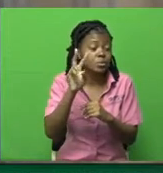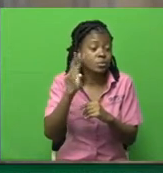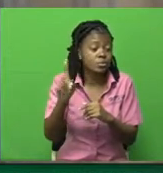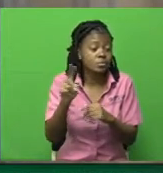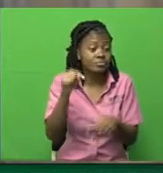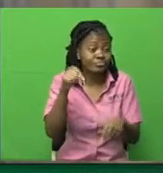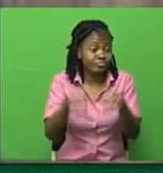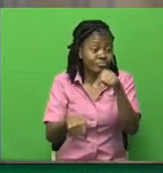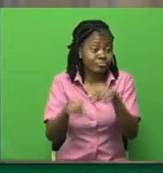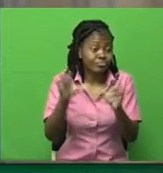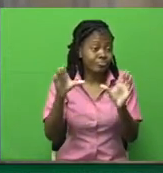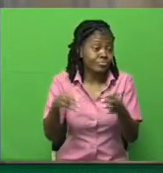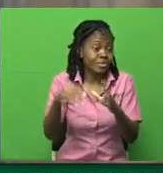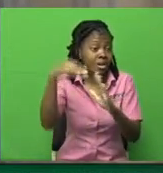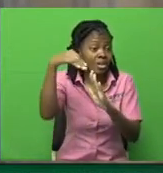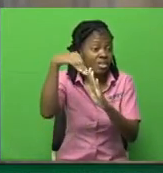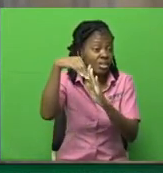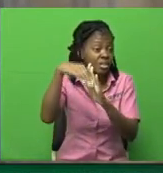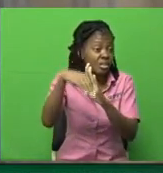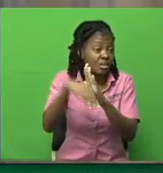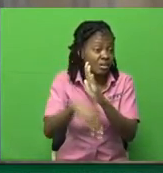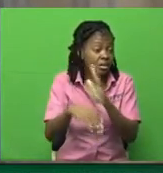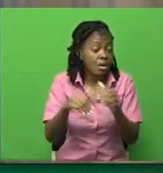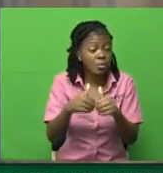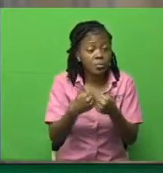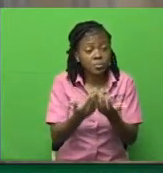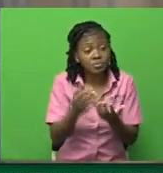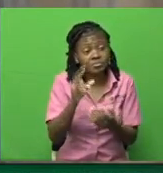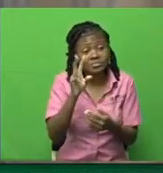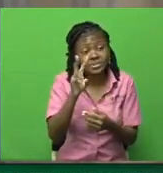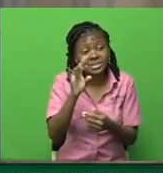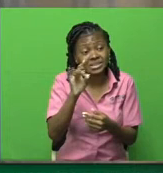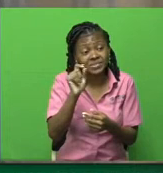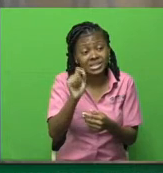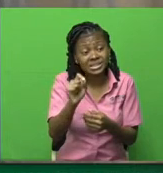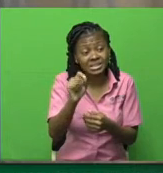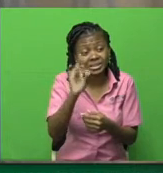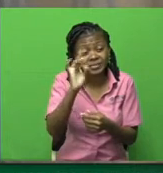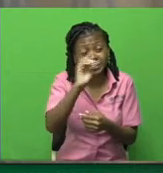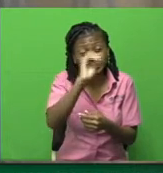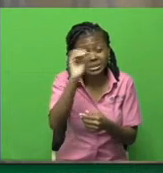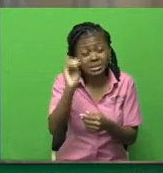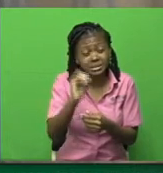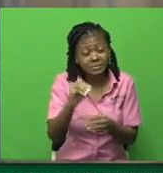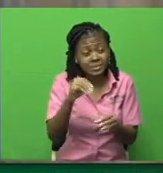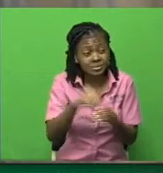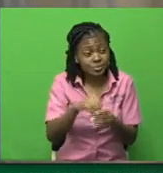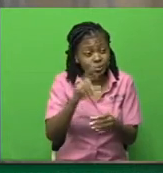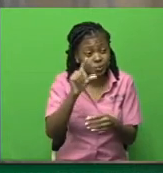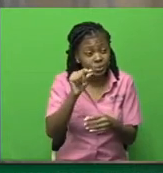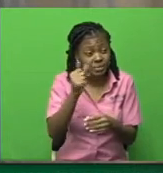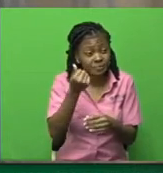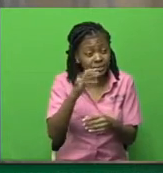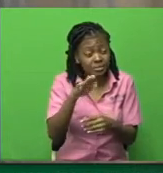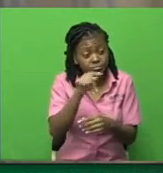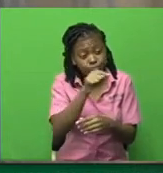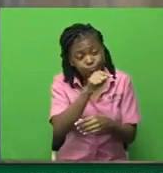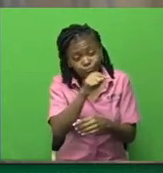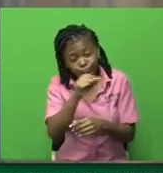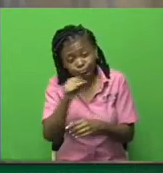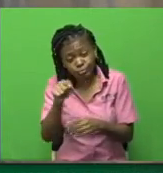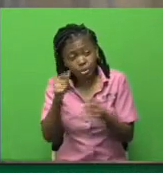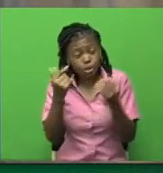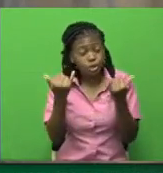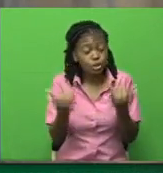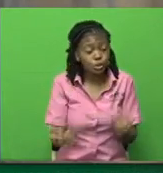declined by 28.8 percent from 2015. regarding employment